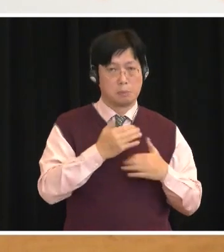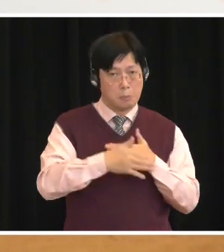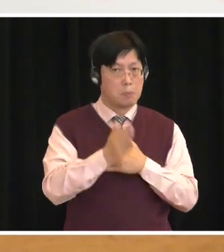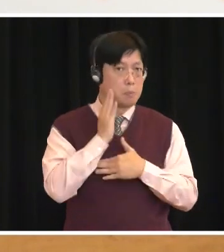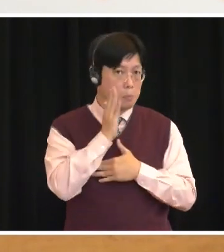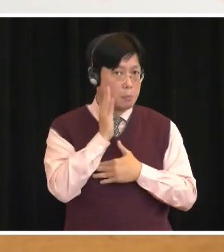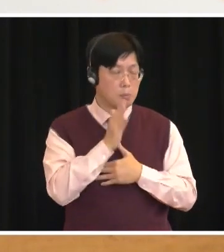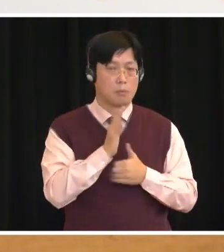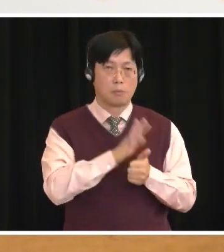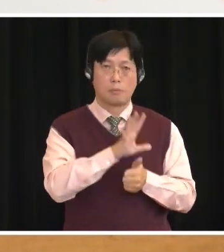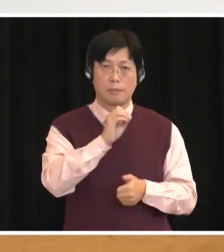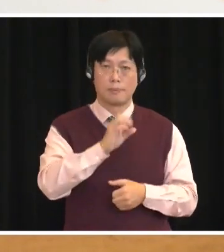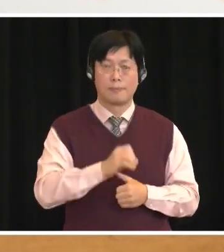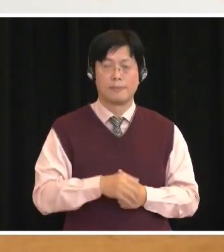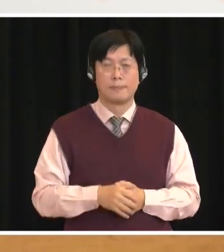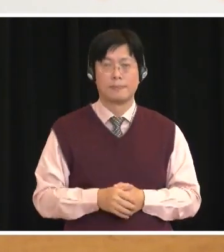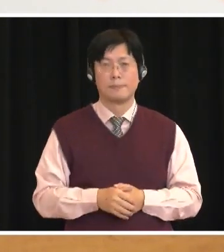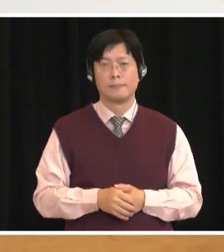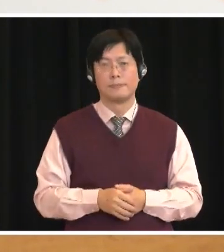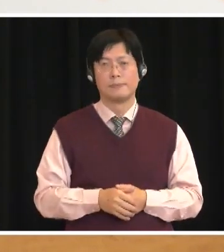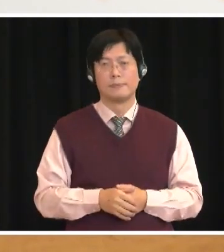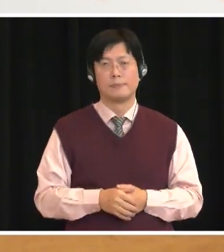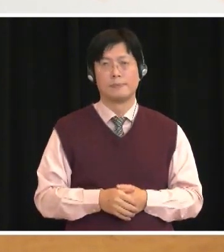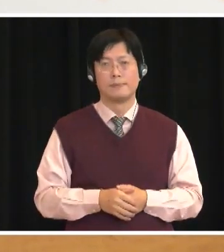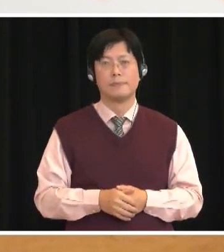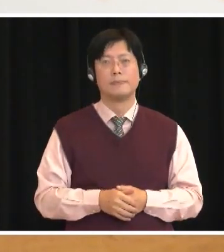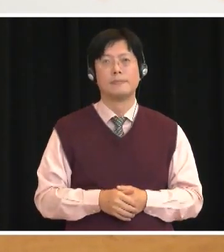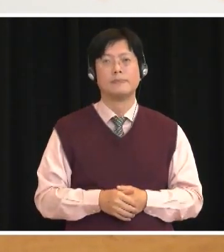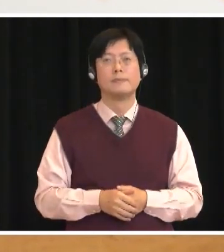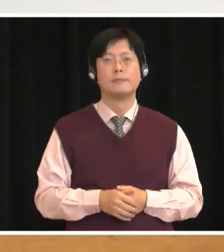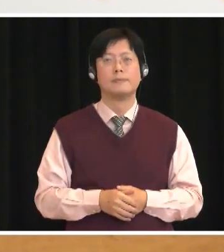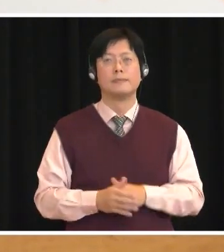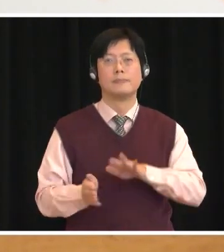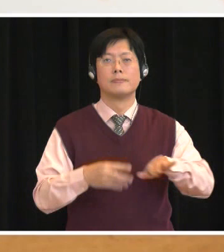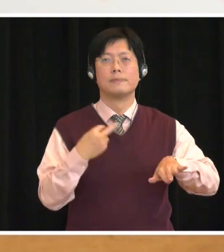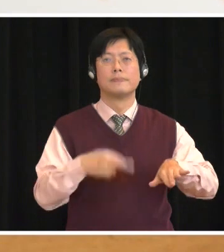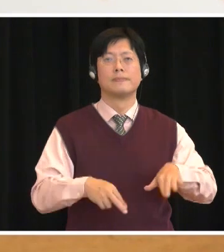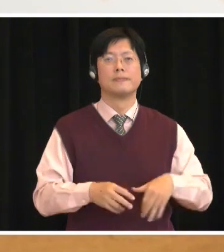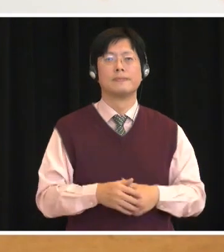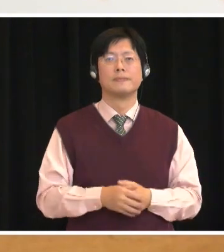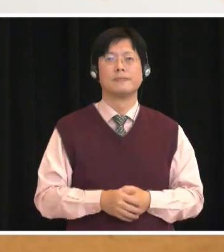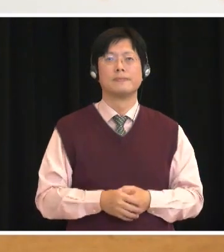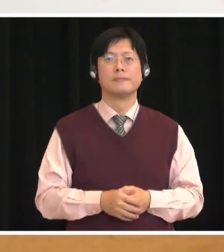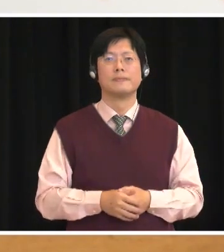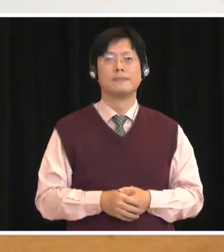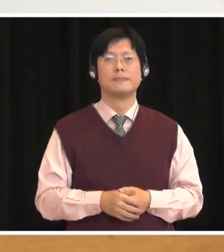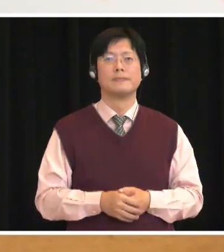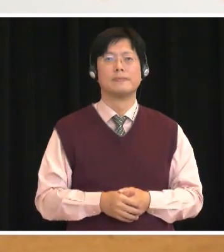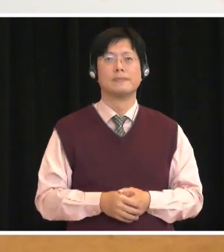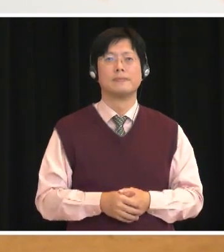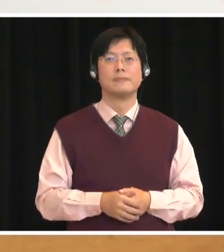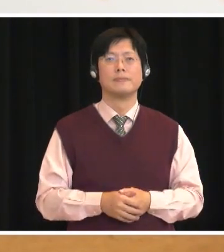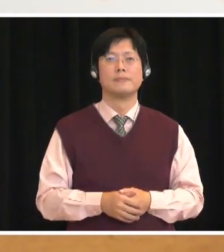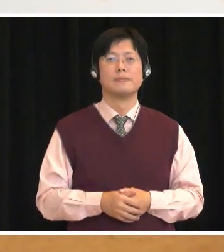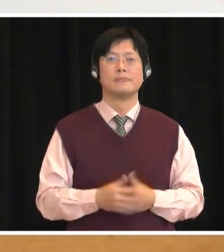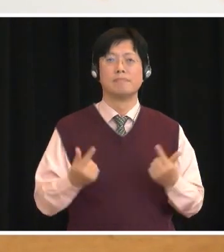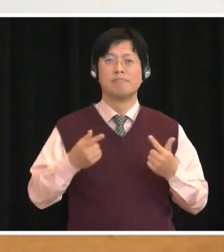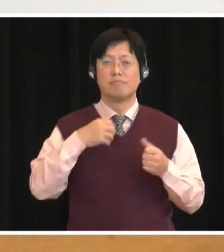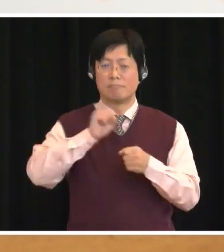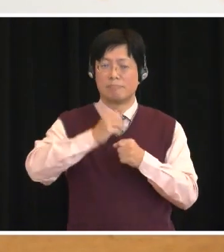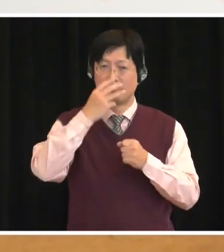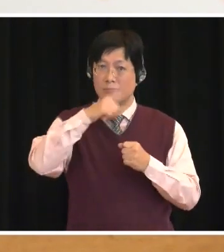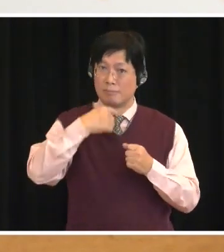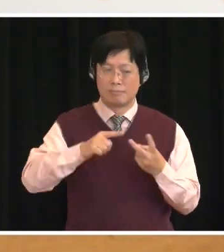there a program of mediation between perpetrators and the victims